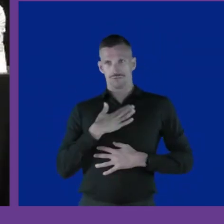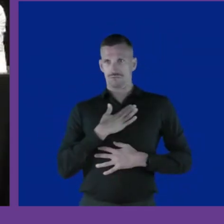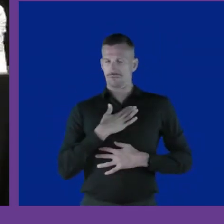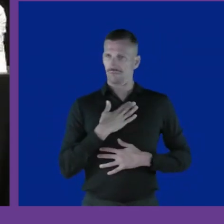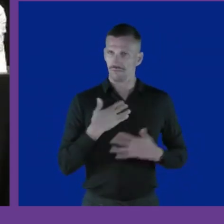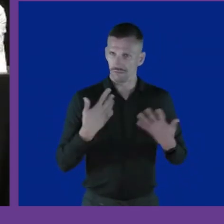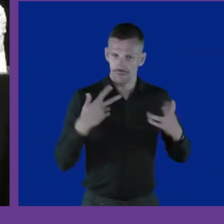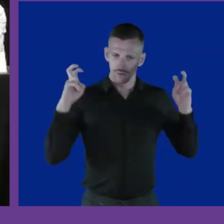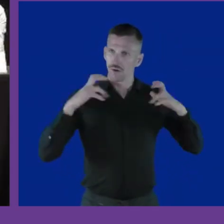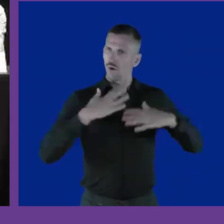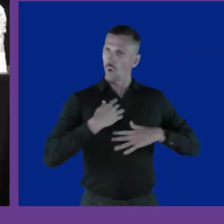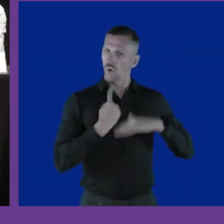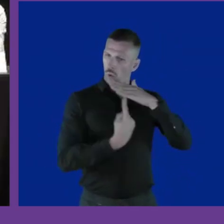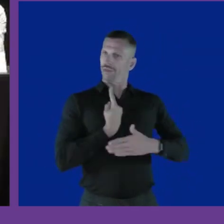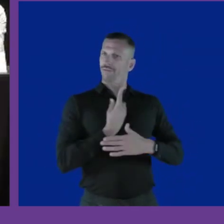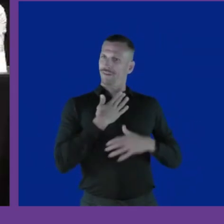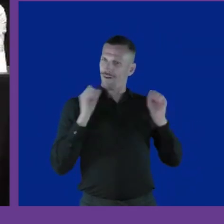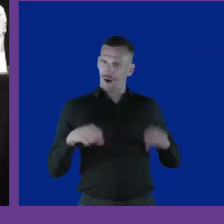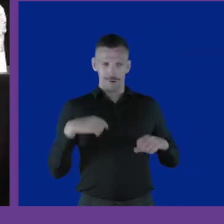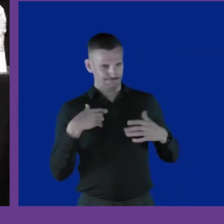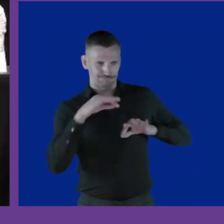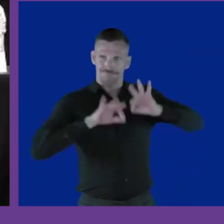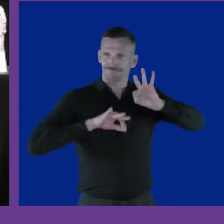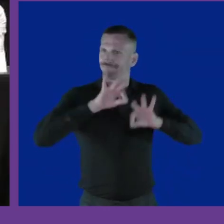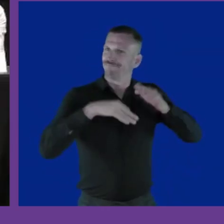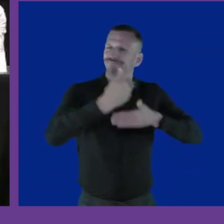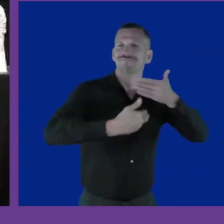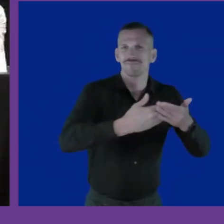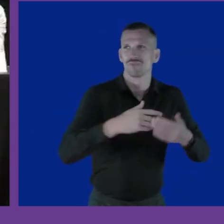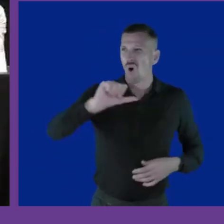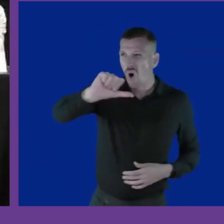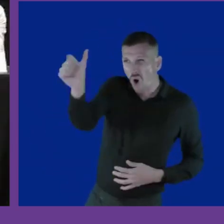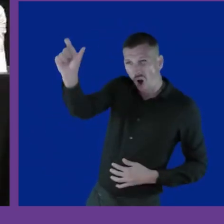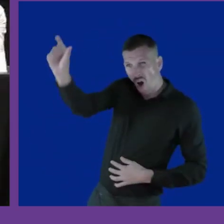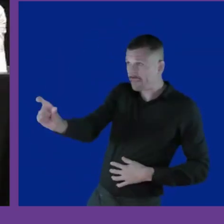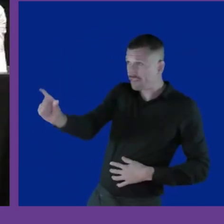this option by ourselves, it's the best.